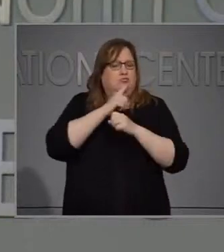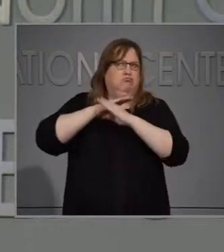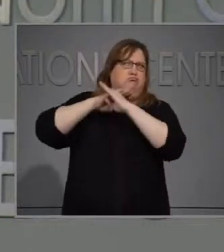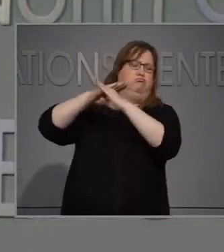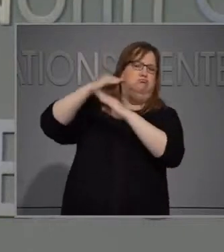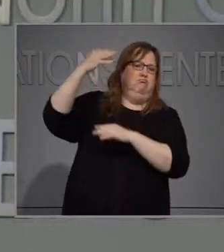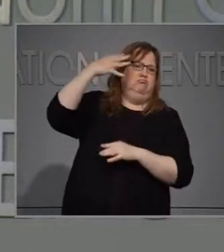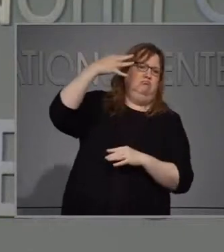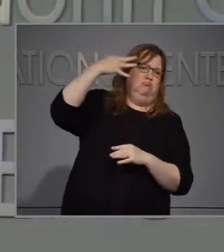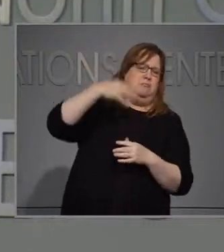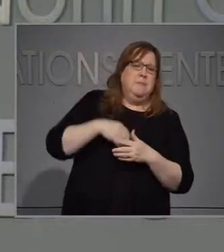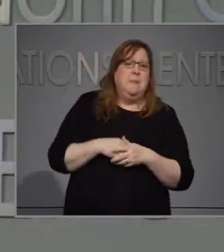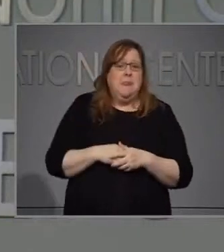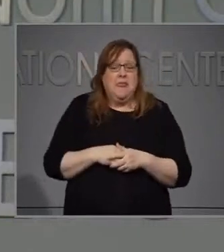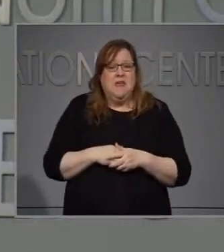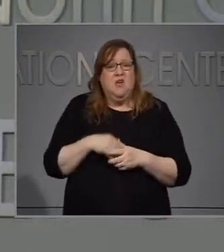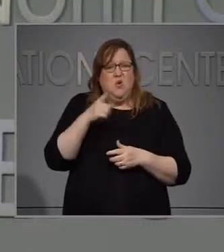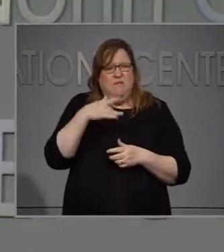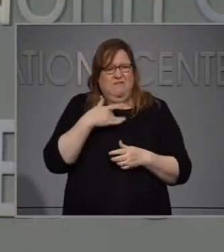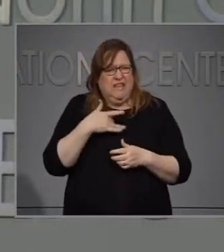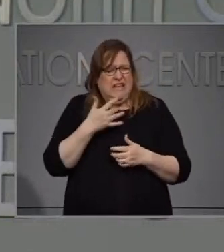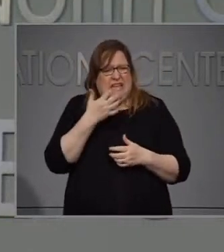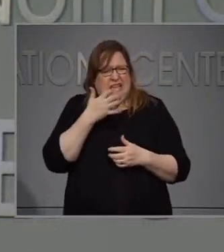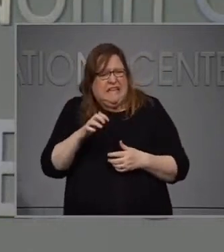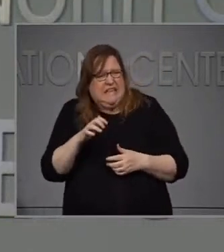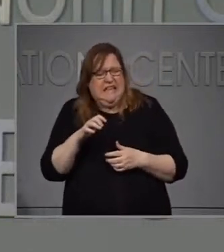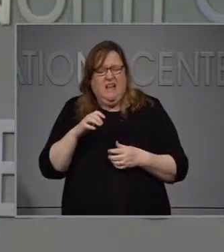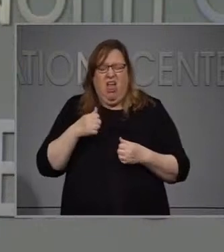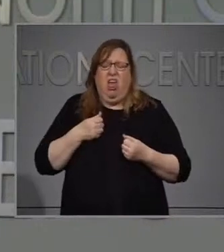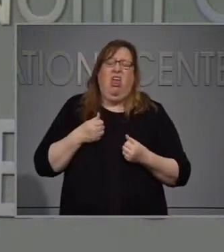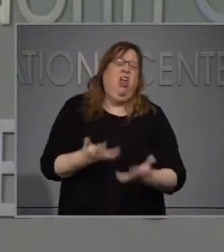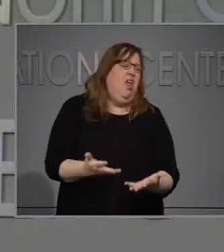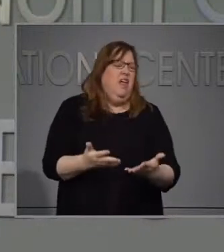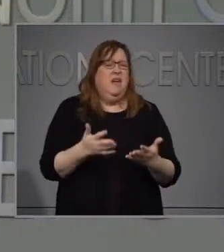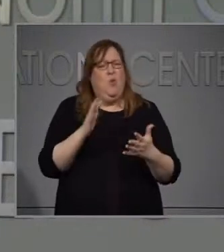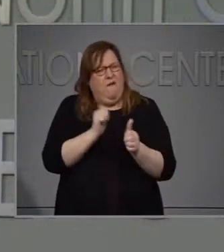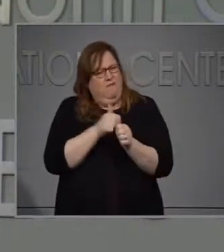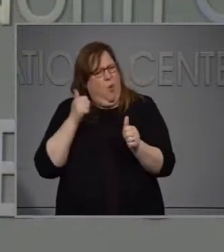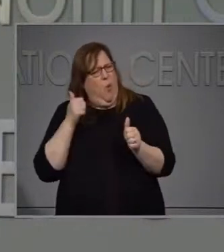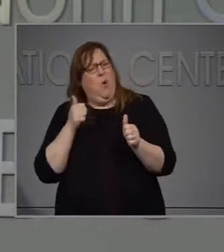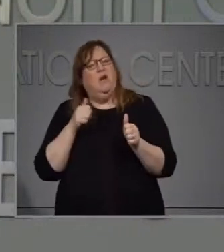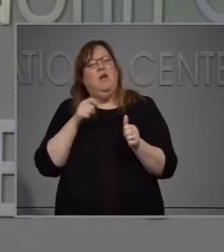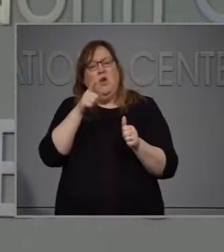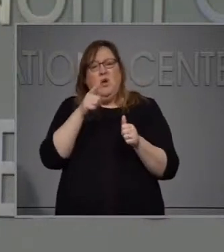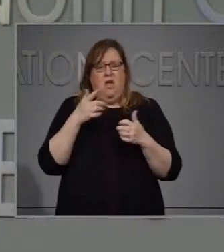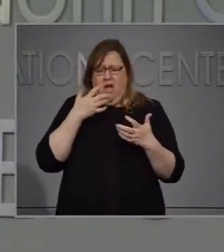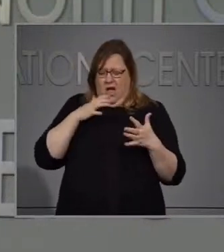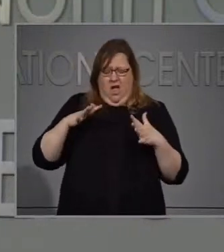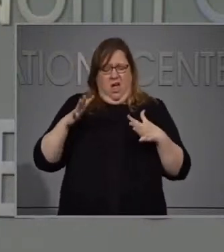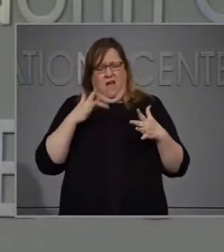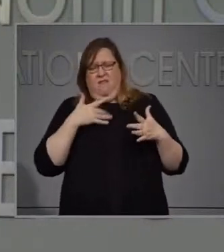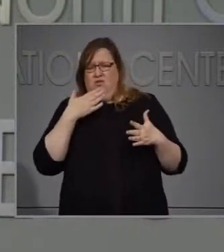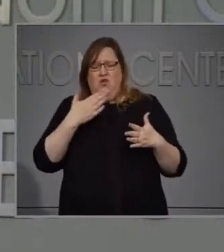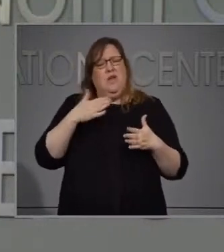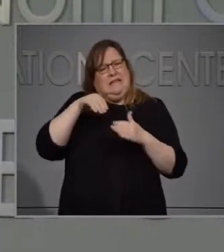you start to feel weak or overheated, go indoors where it's cool and seek medical attention if